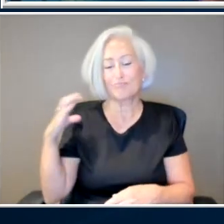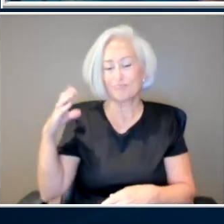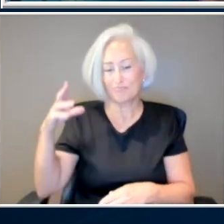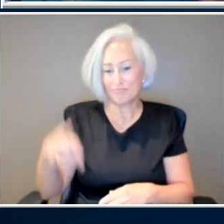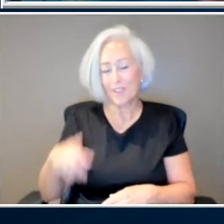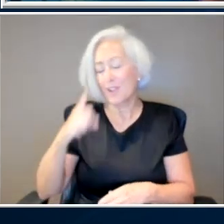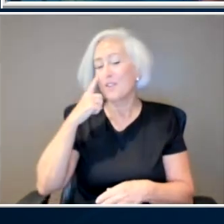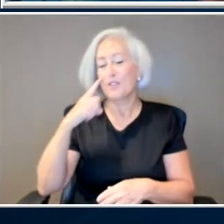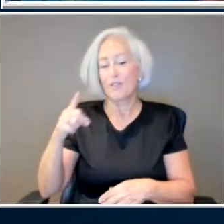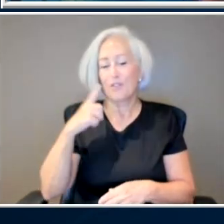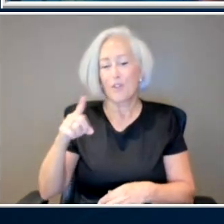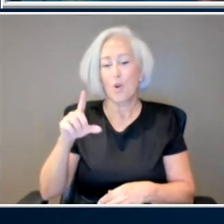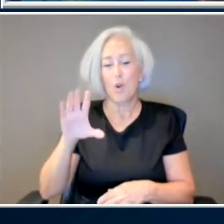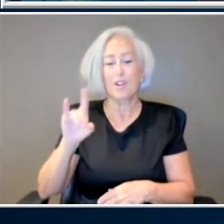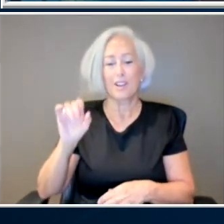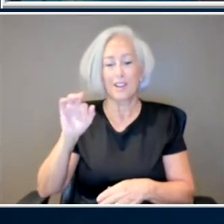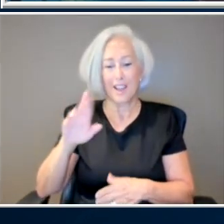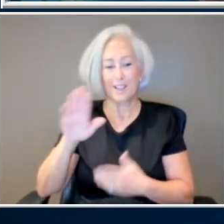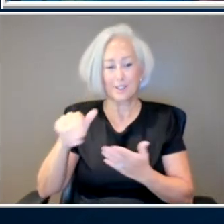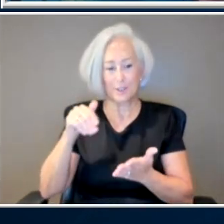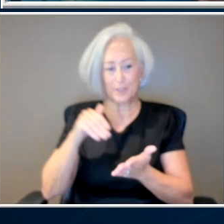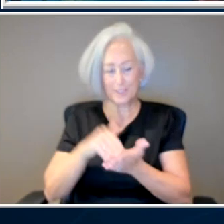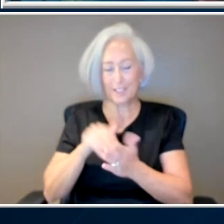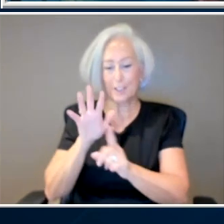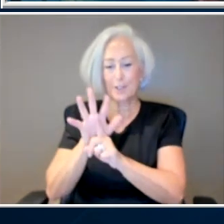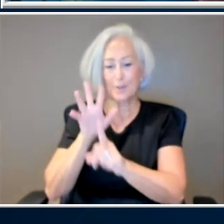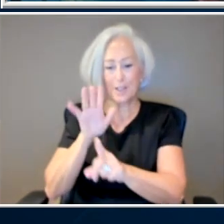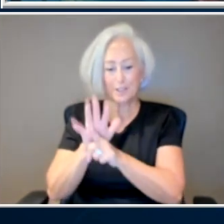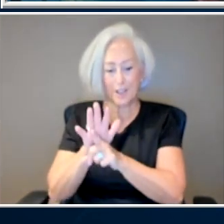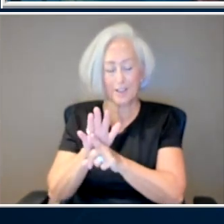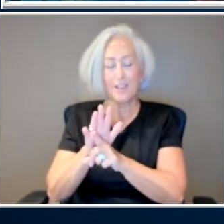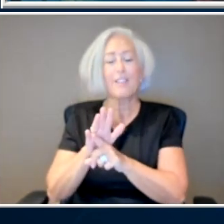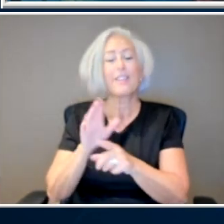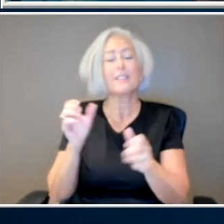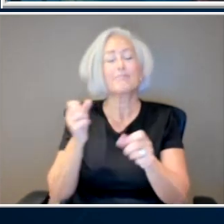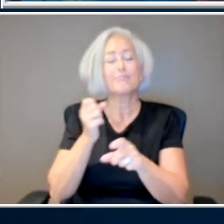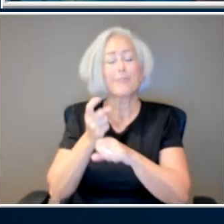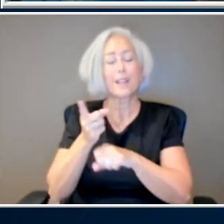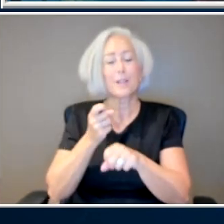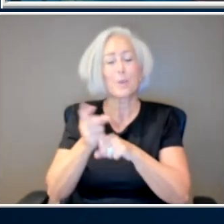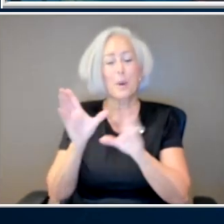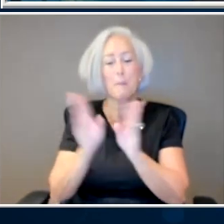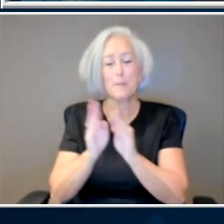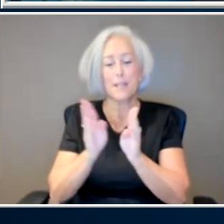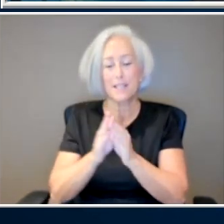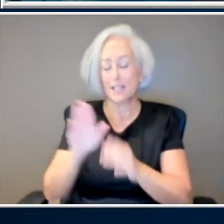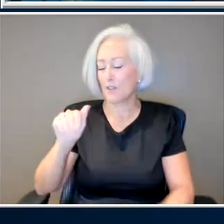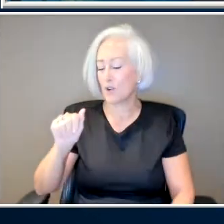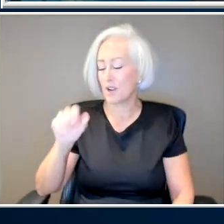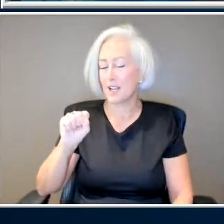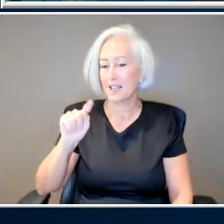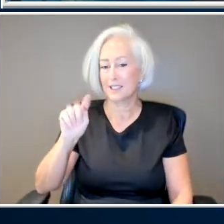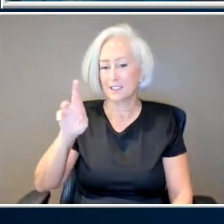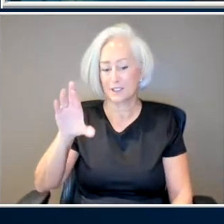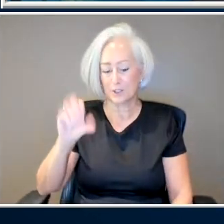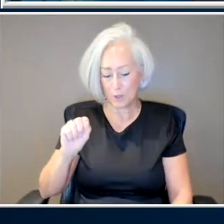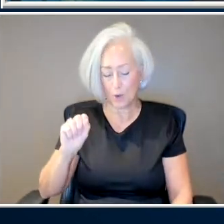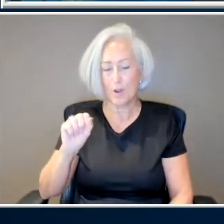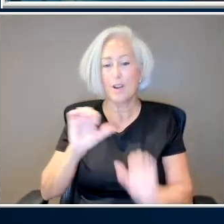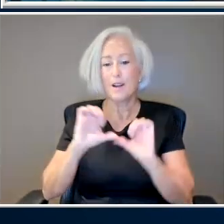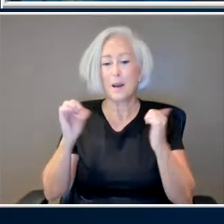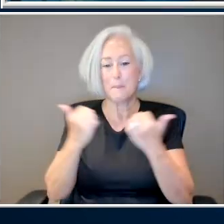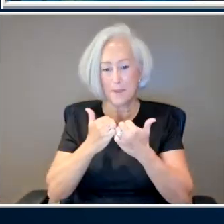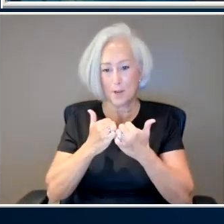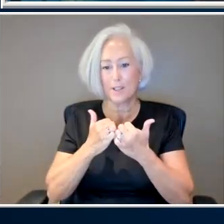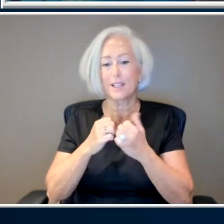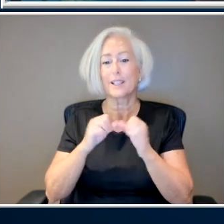now for the annual meeting of ASTRO, the American Society for Radiation Oncology. Dr. Chen, good morning. Good to see you.